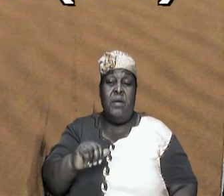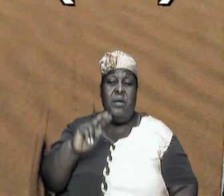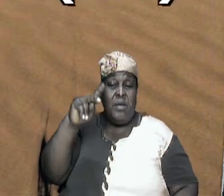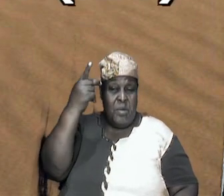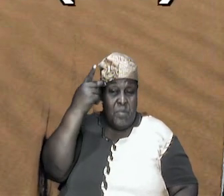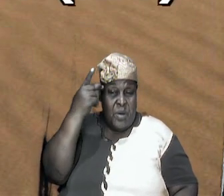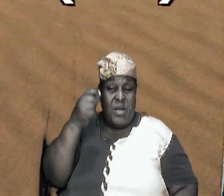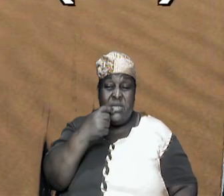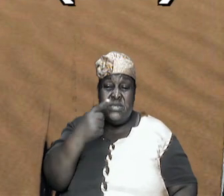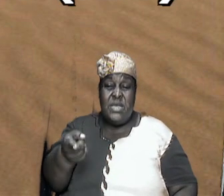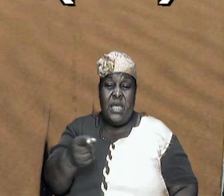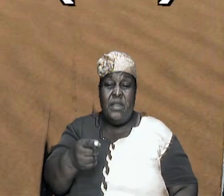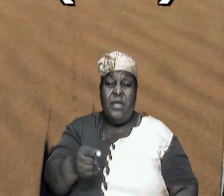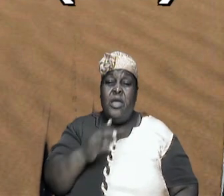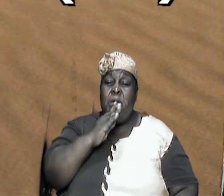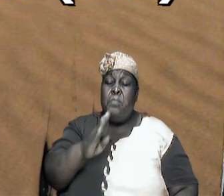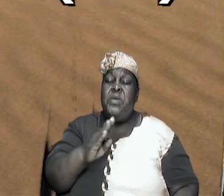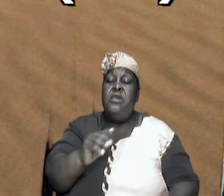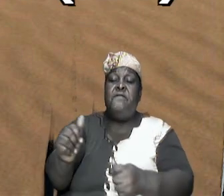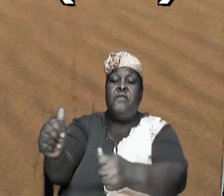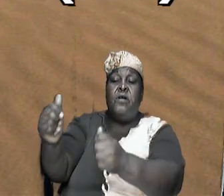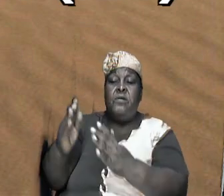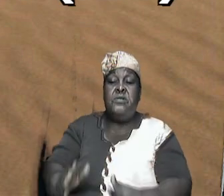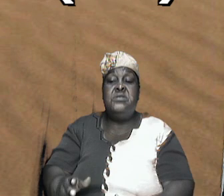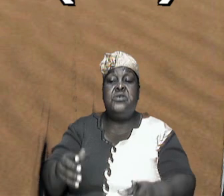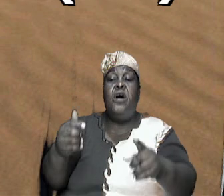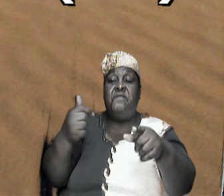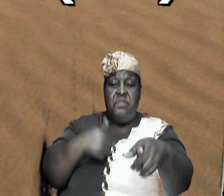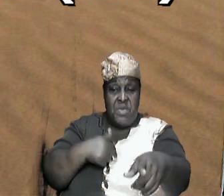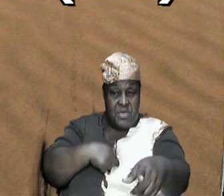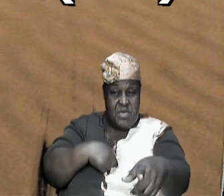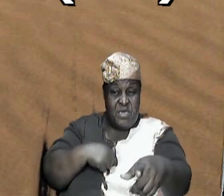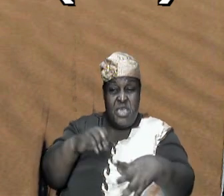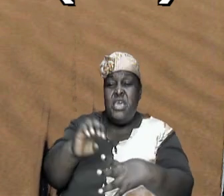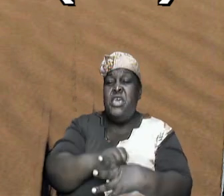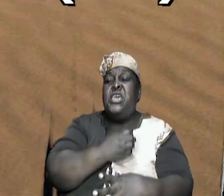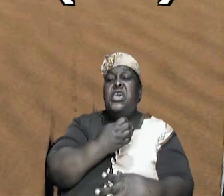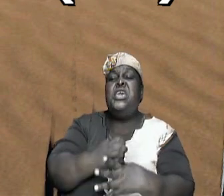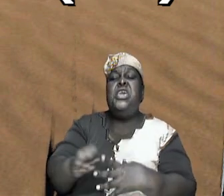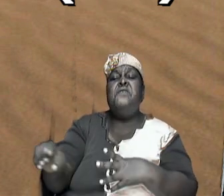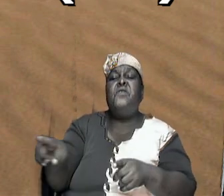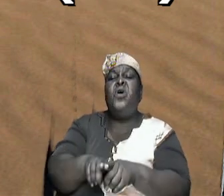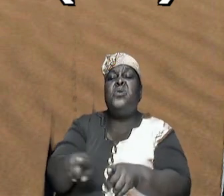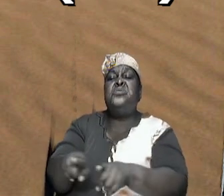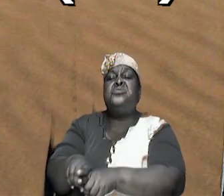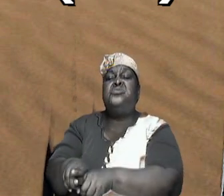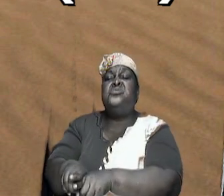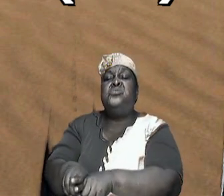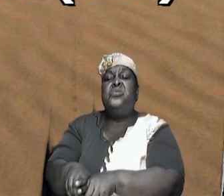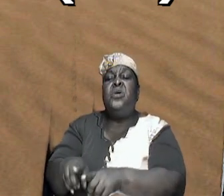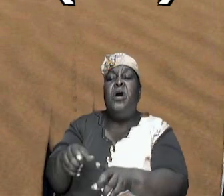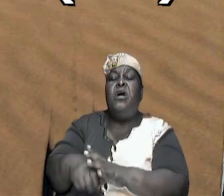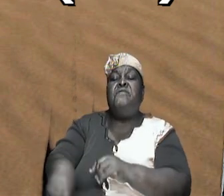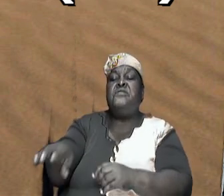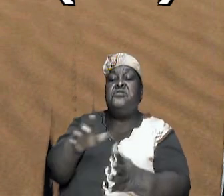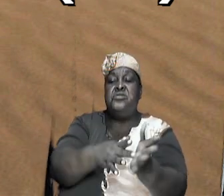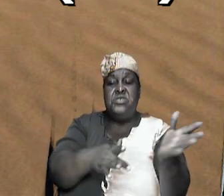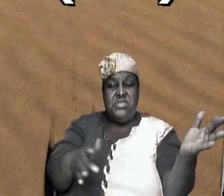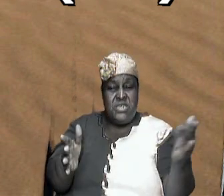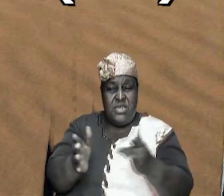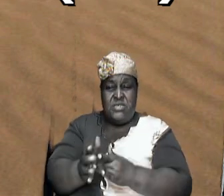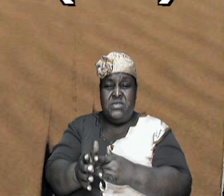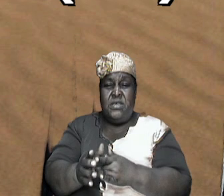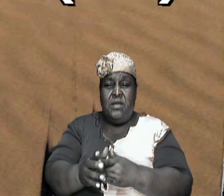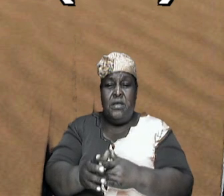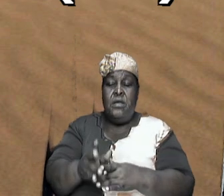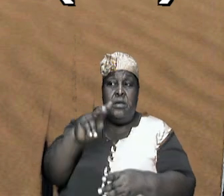that, be followers of me, even as I also am of Christ. So Paul